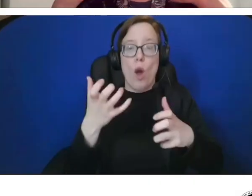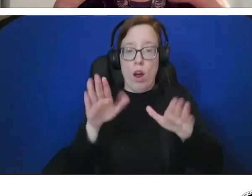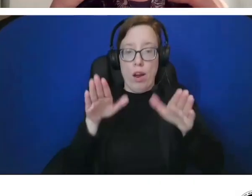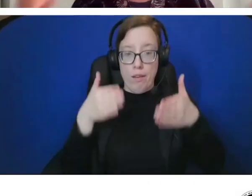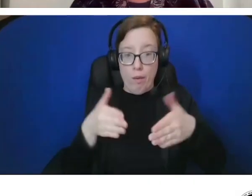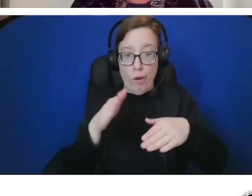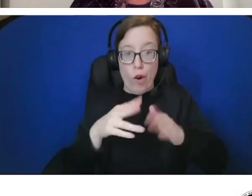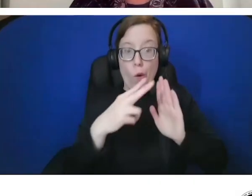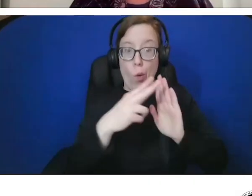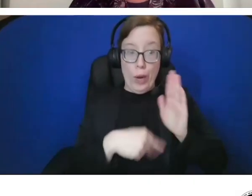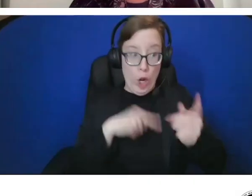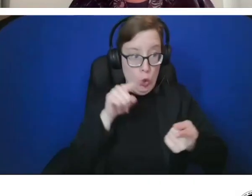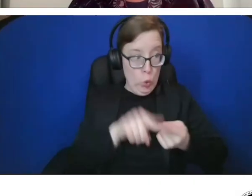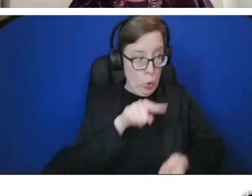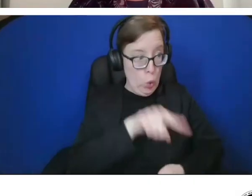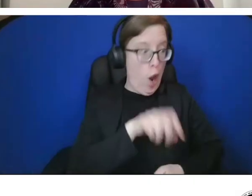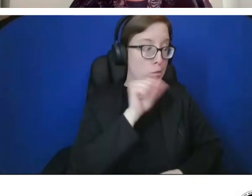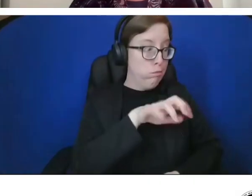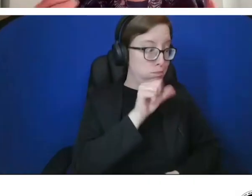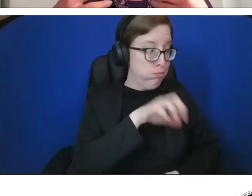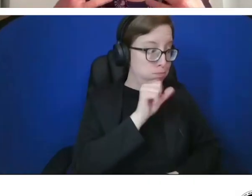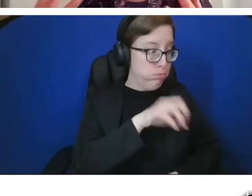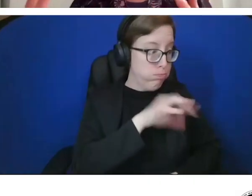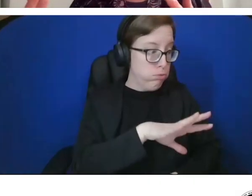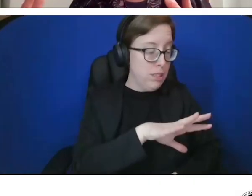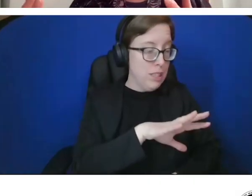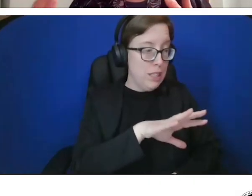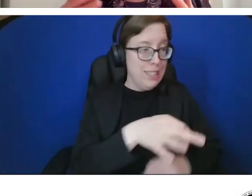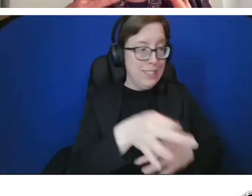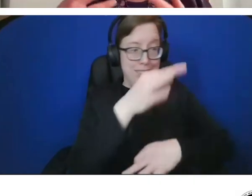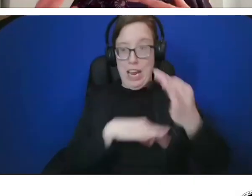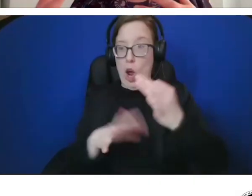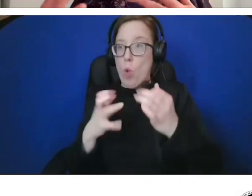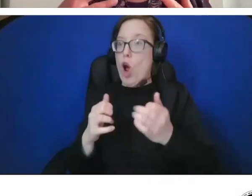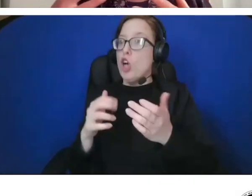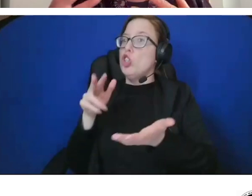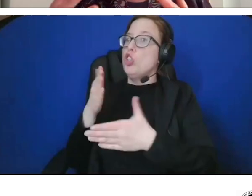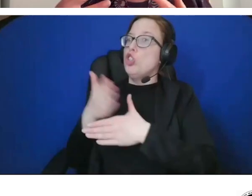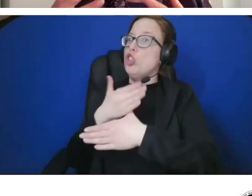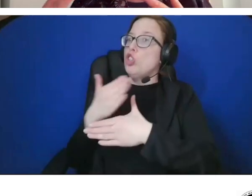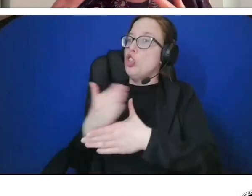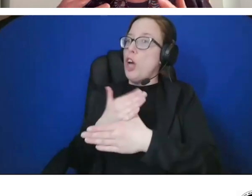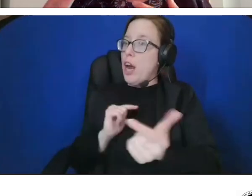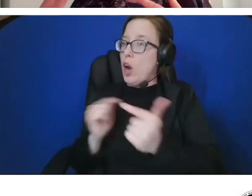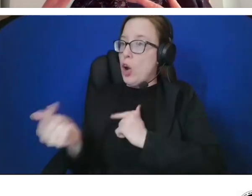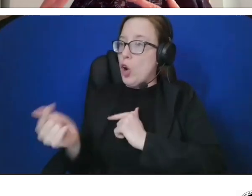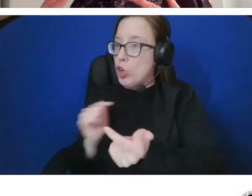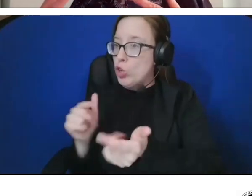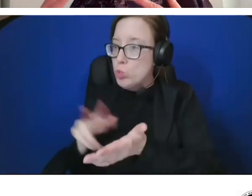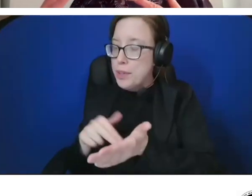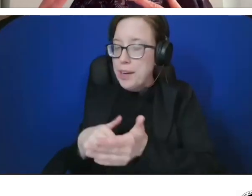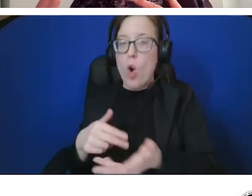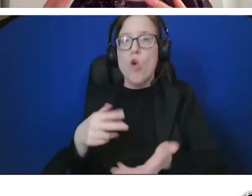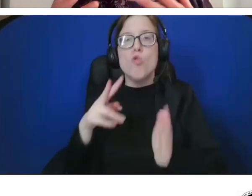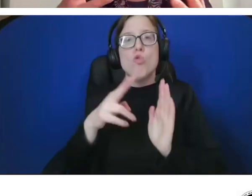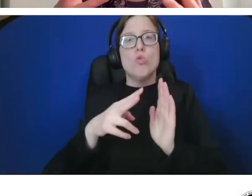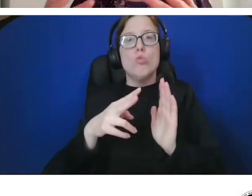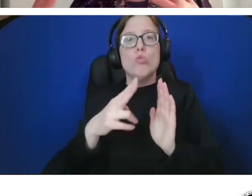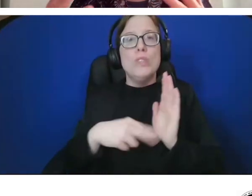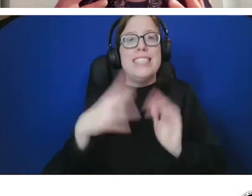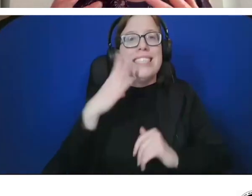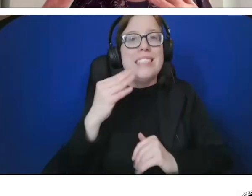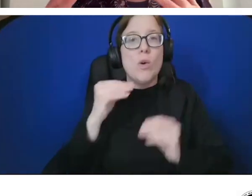move beyond reading to someone to sharing reading or making reading experiences that